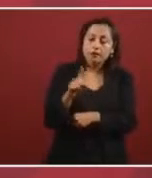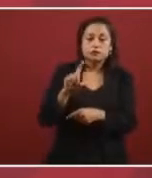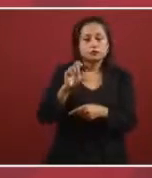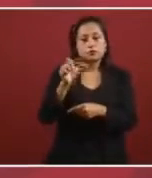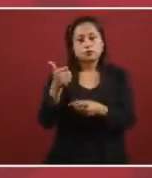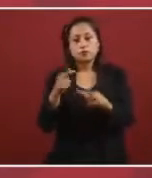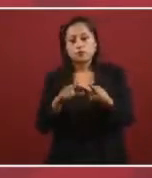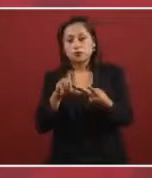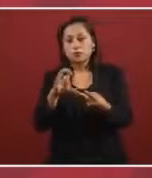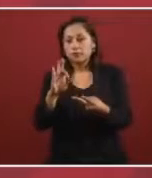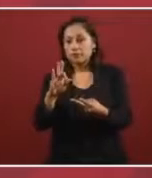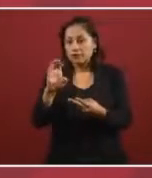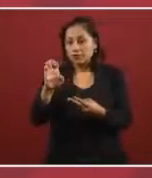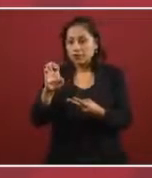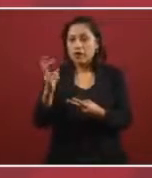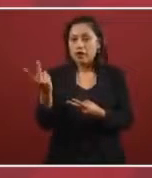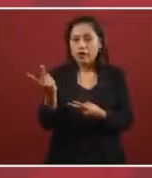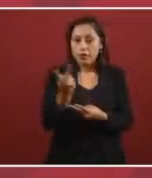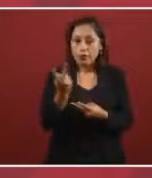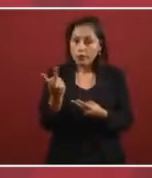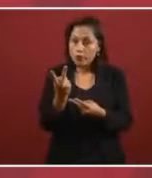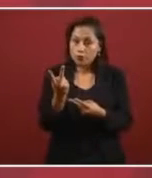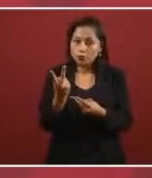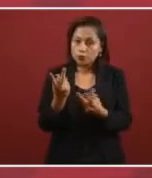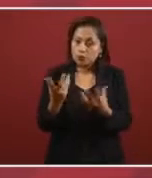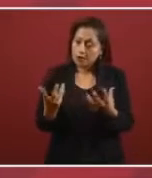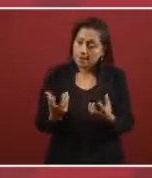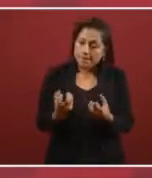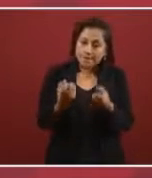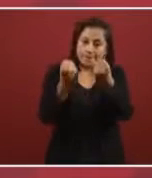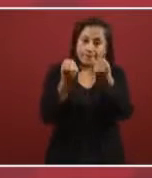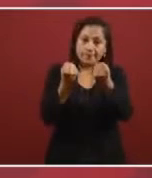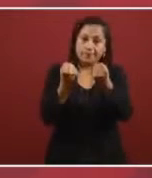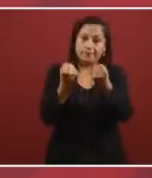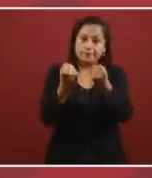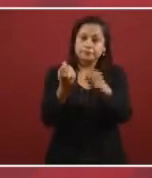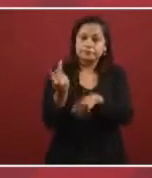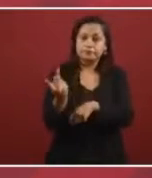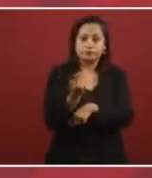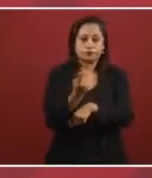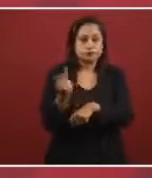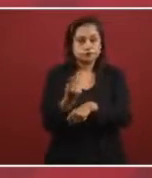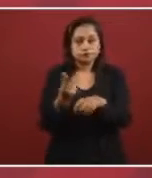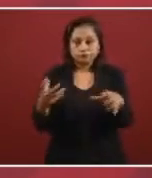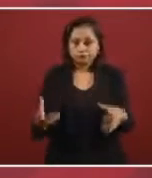Electricidad. Y vamos a And we are rescatar going estas to dos rescue empresas que these son